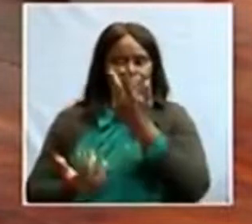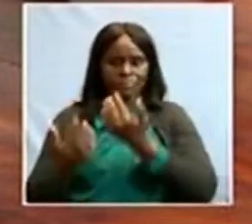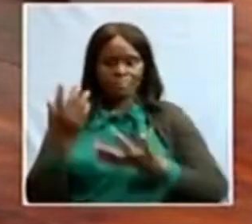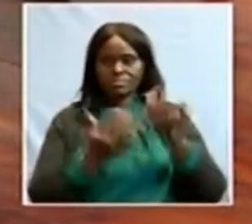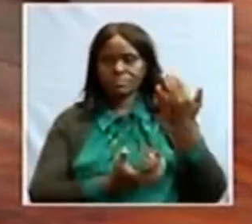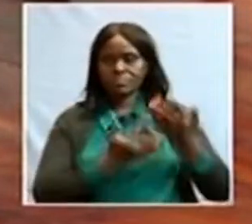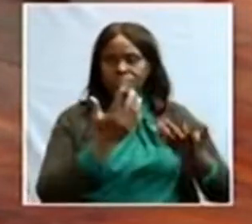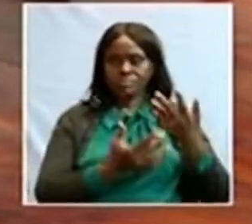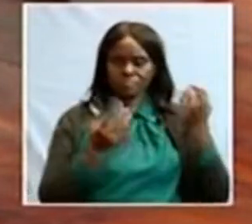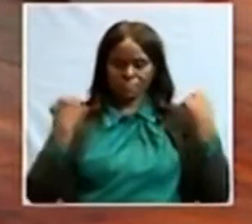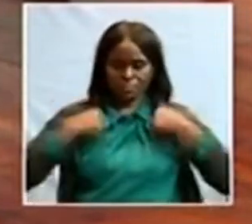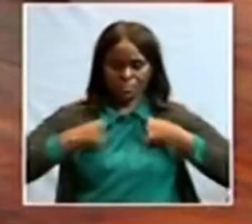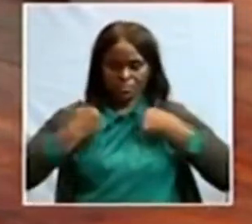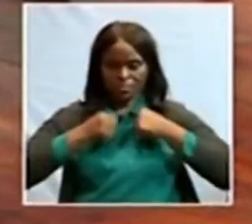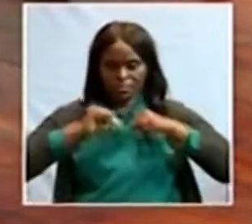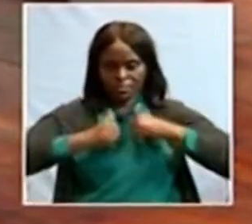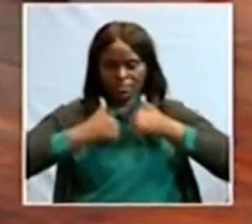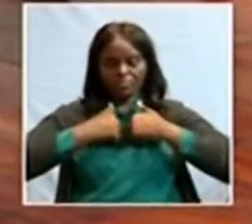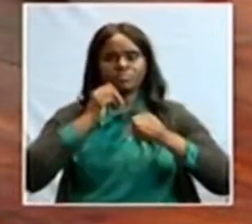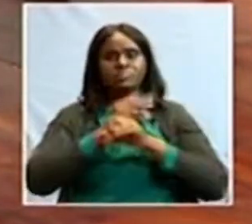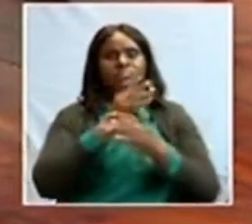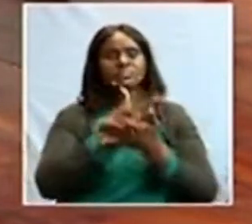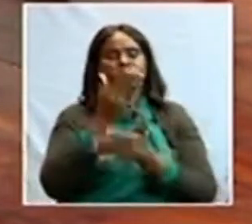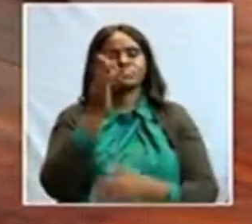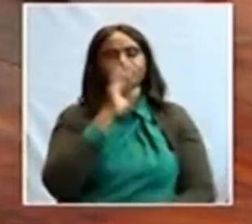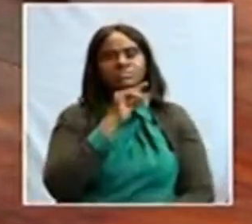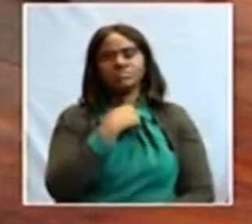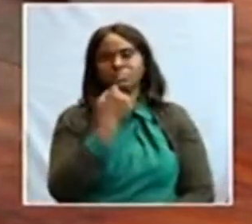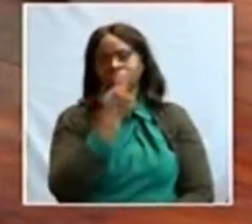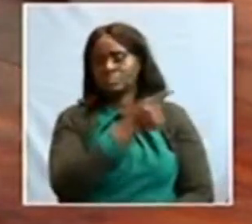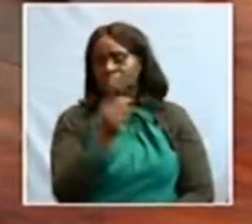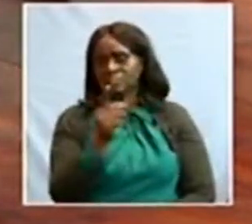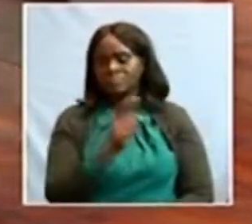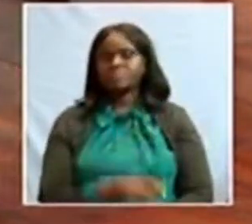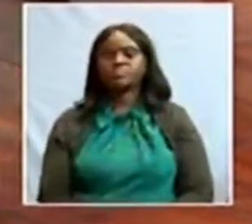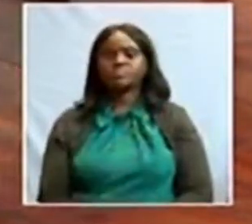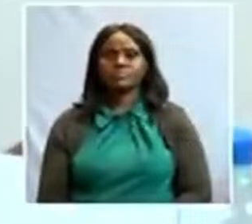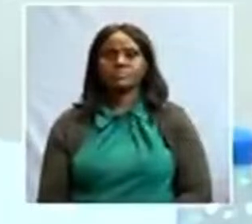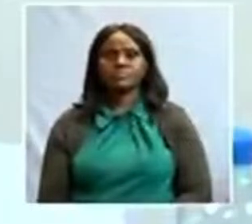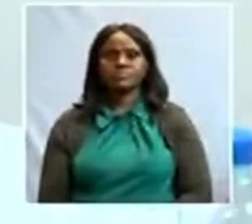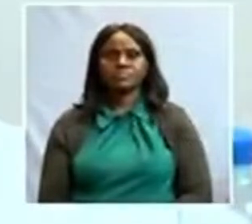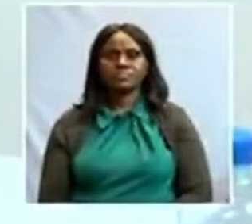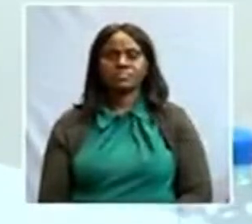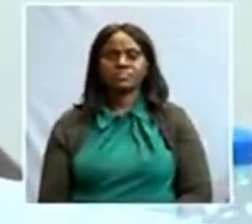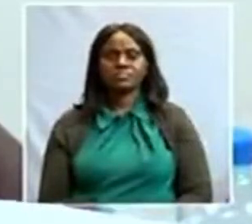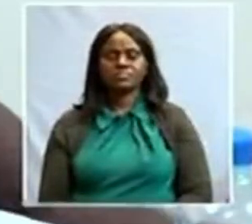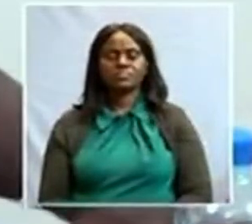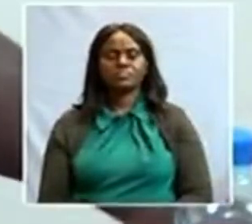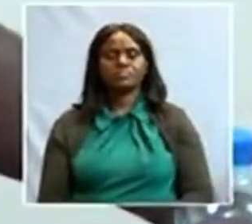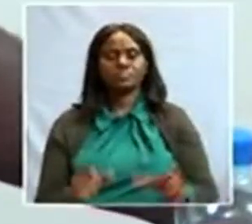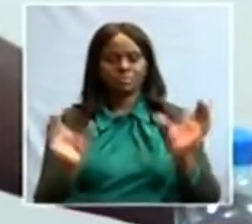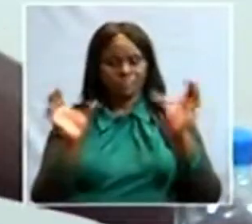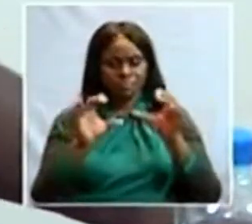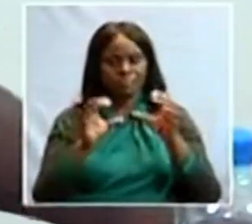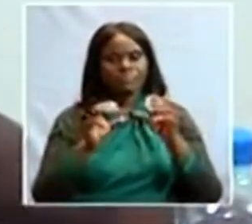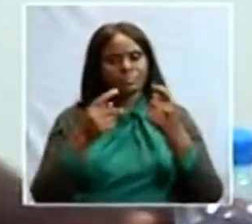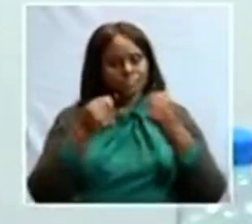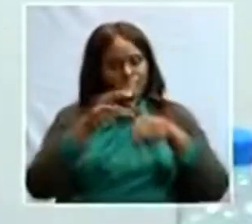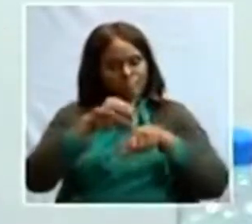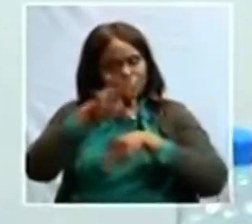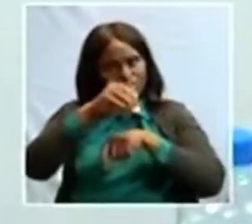fire clothing, we have already procured for them. Clerk, the committee is trying to guide